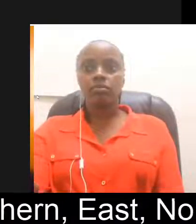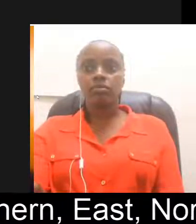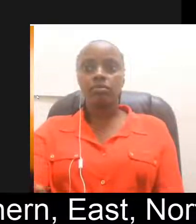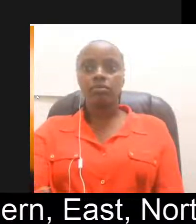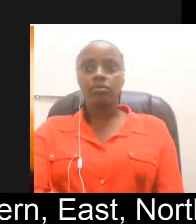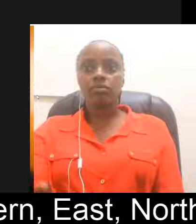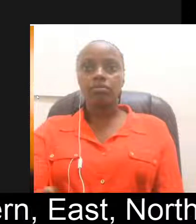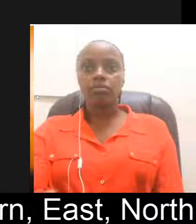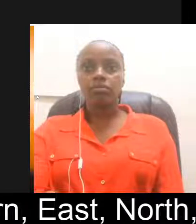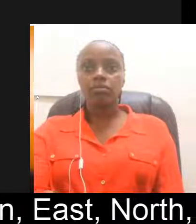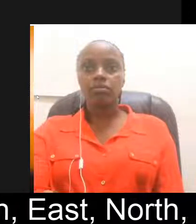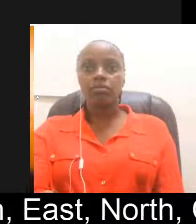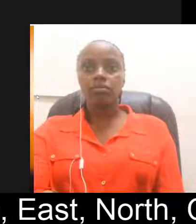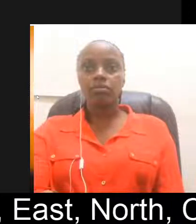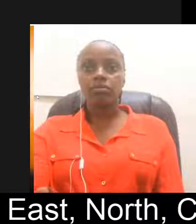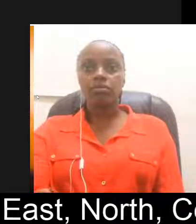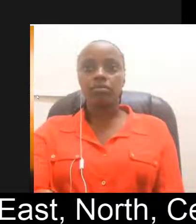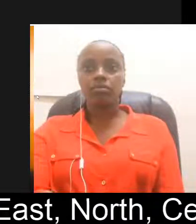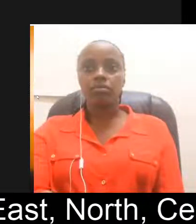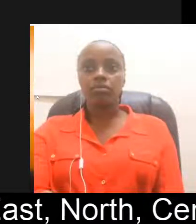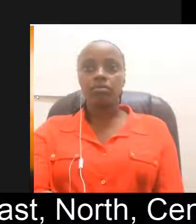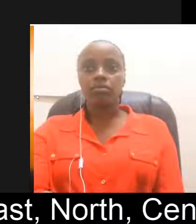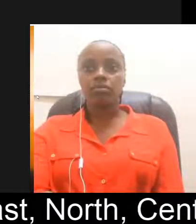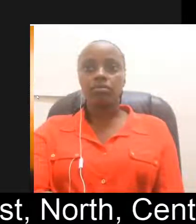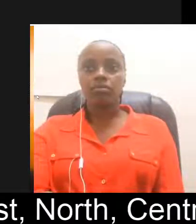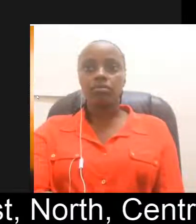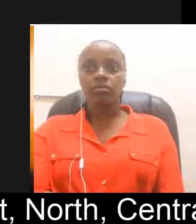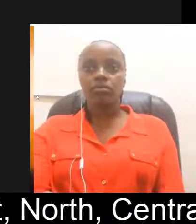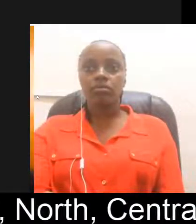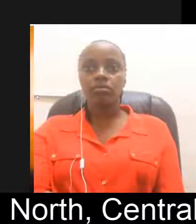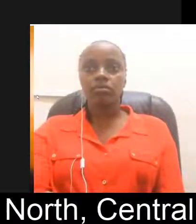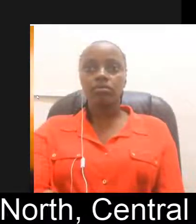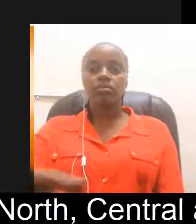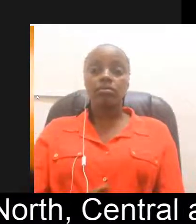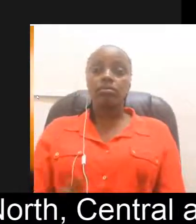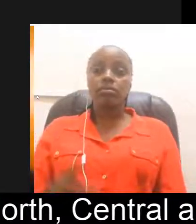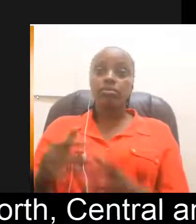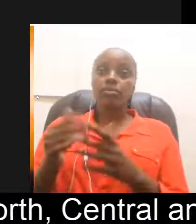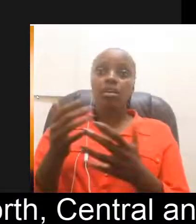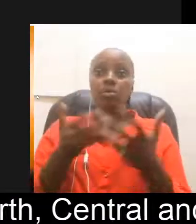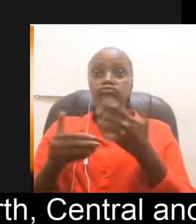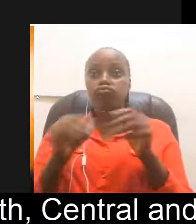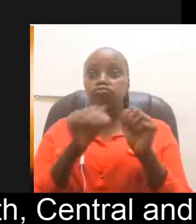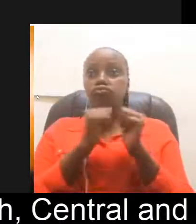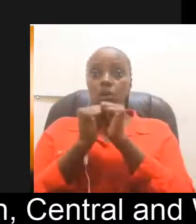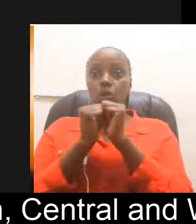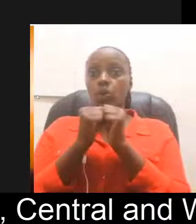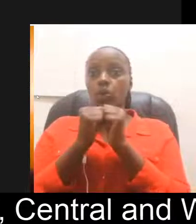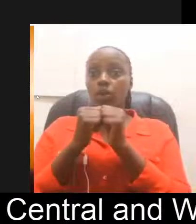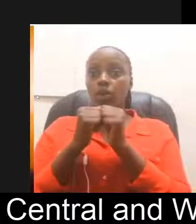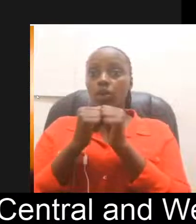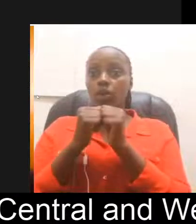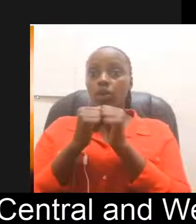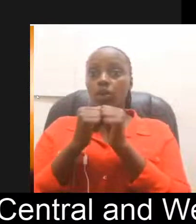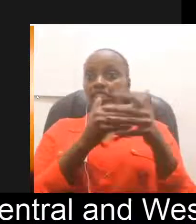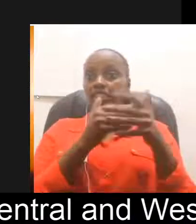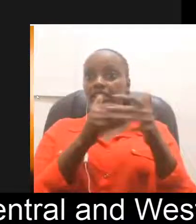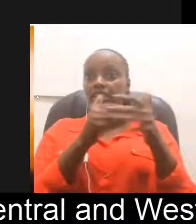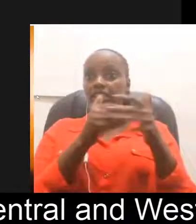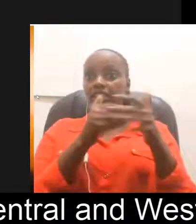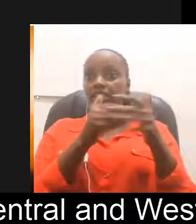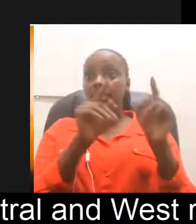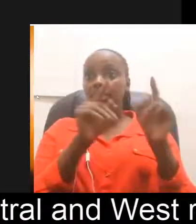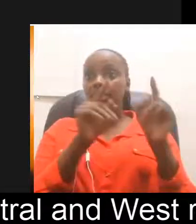organization in Uganda. And our interaction with the Charter and what we have done as a